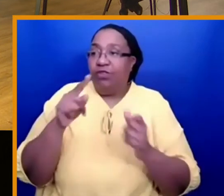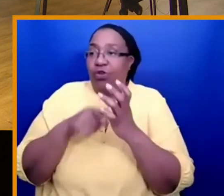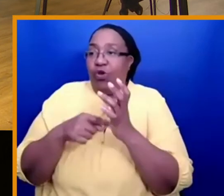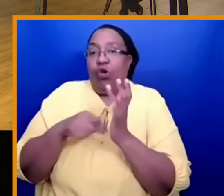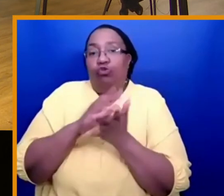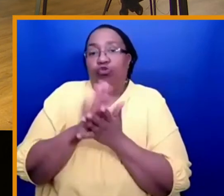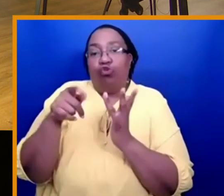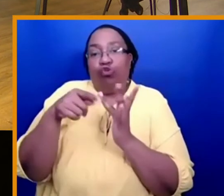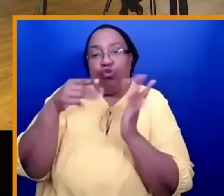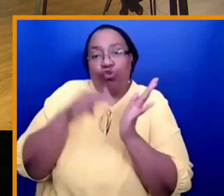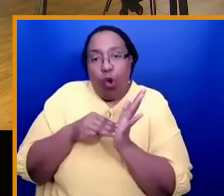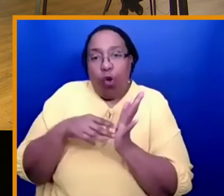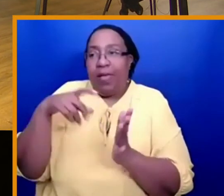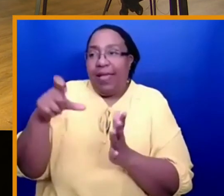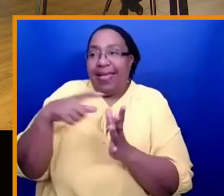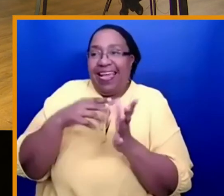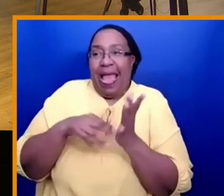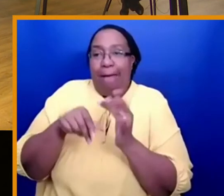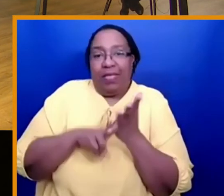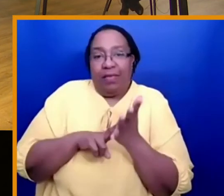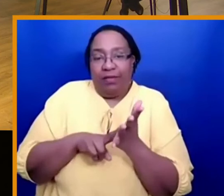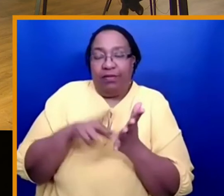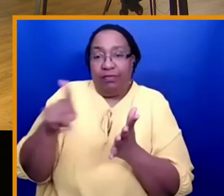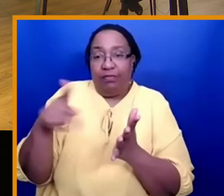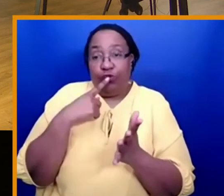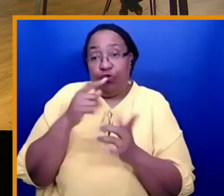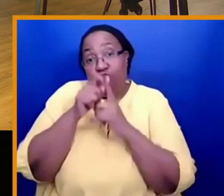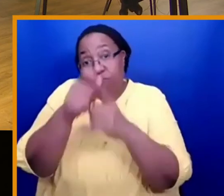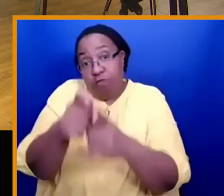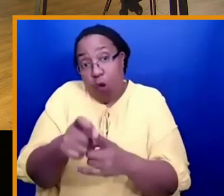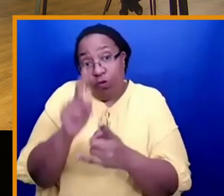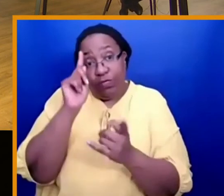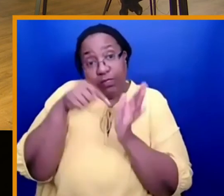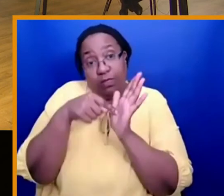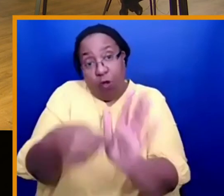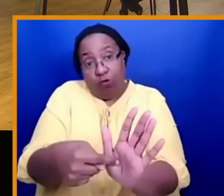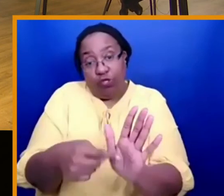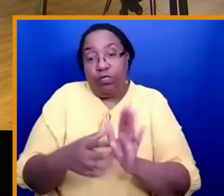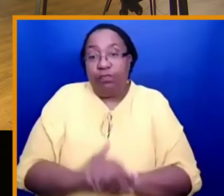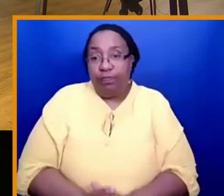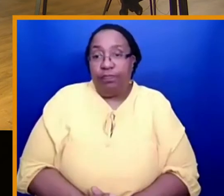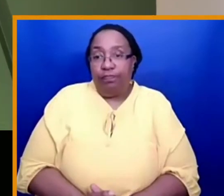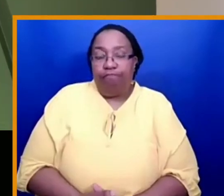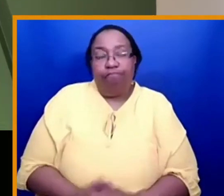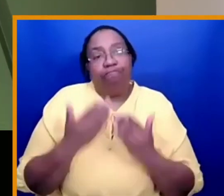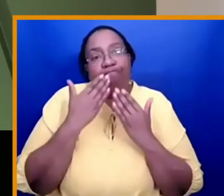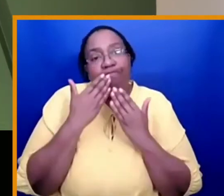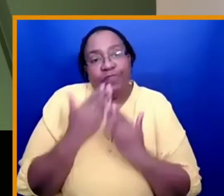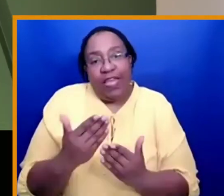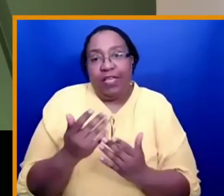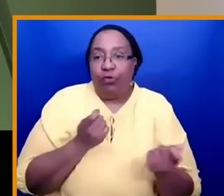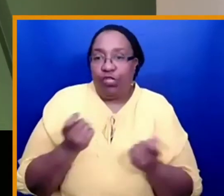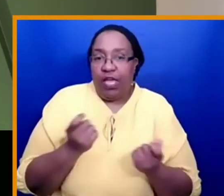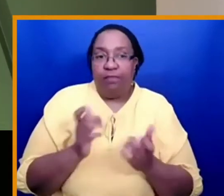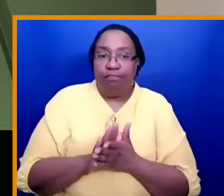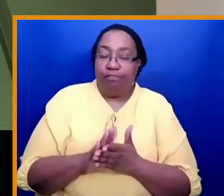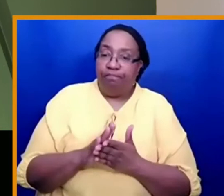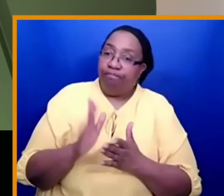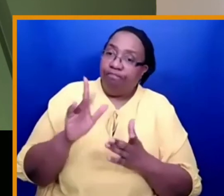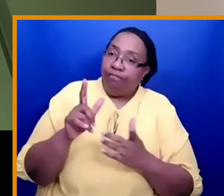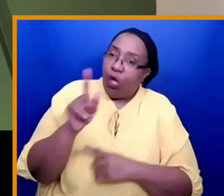Tyne to propose the motion. Tom. Thank you, Chair. Thank you, Chair. Conference. A word I hear often